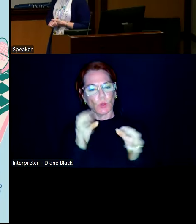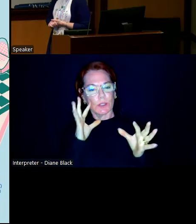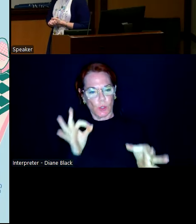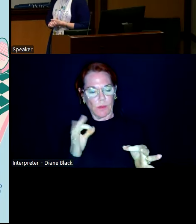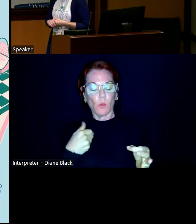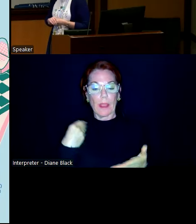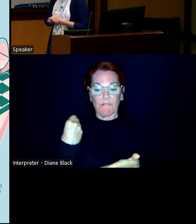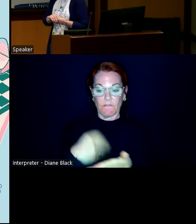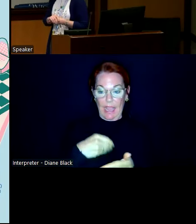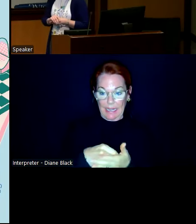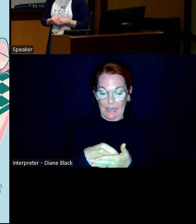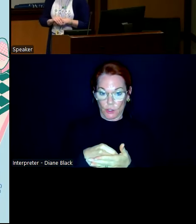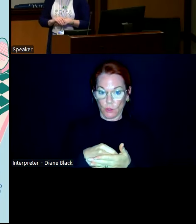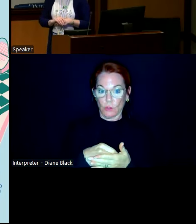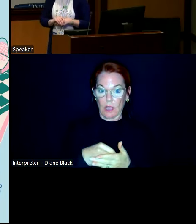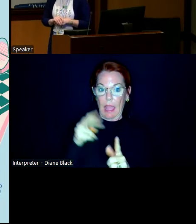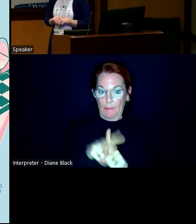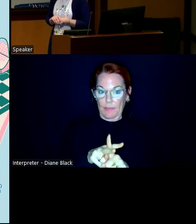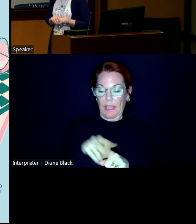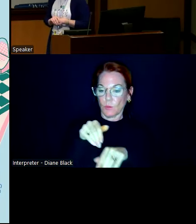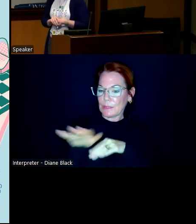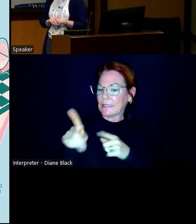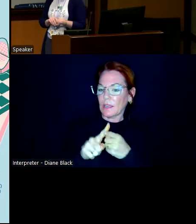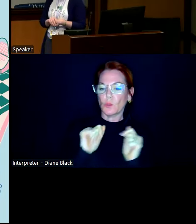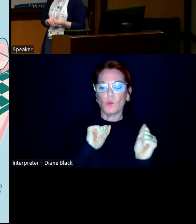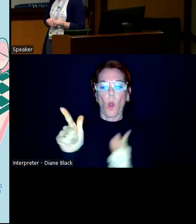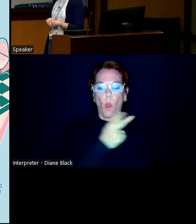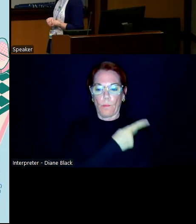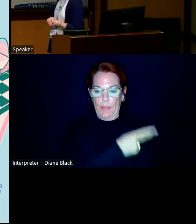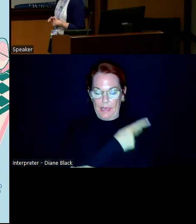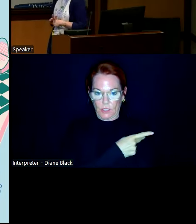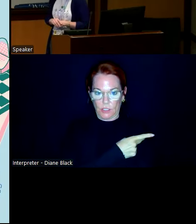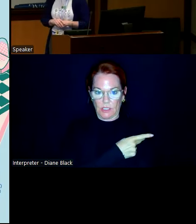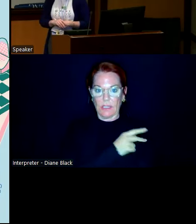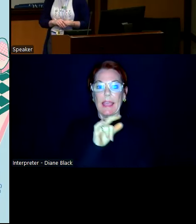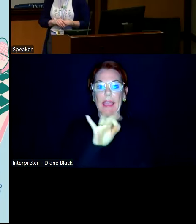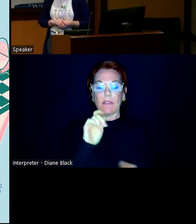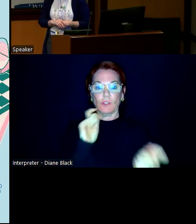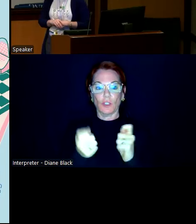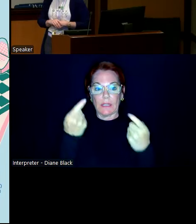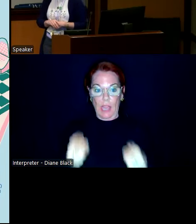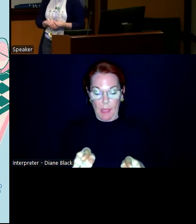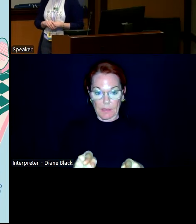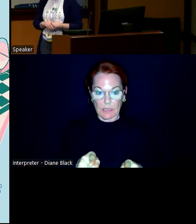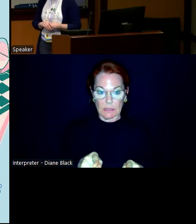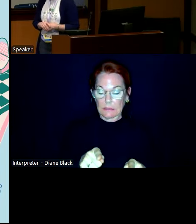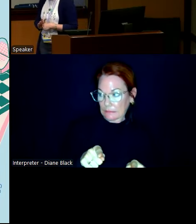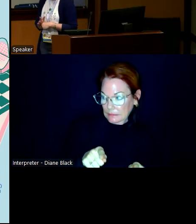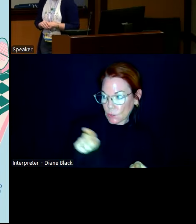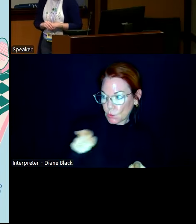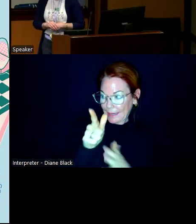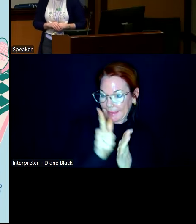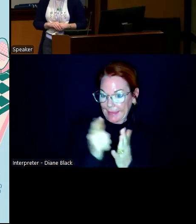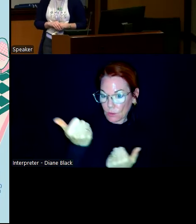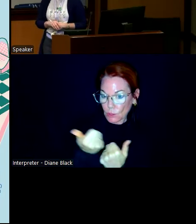assistance applications to every single one of our patients. If they have a name change, we look at, all right, do you need legal support to do that and help connect them to